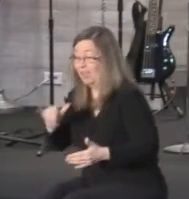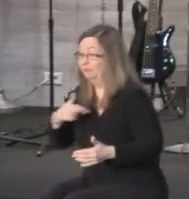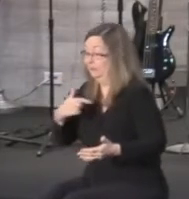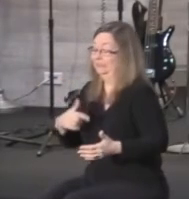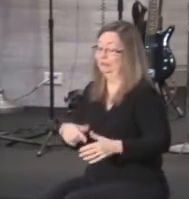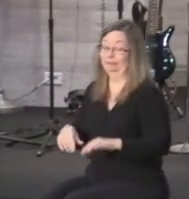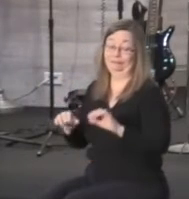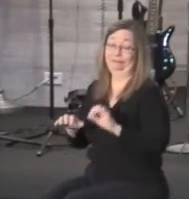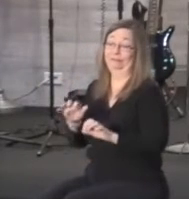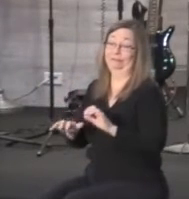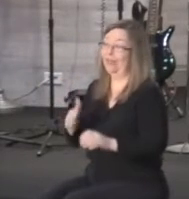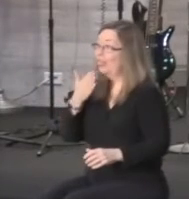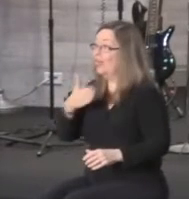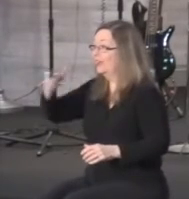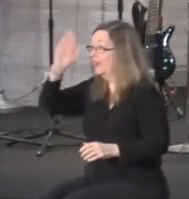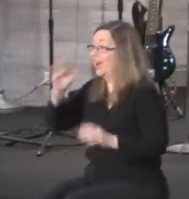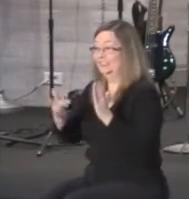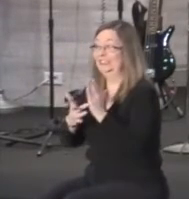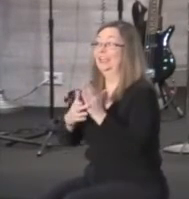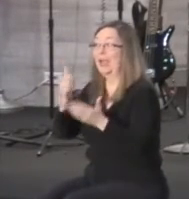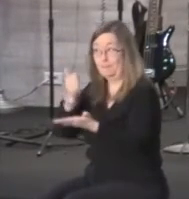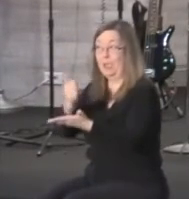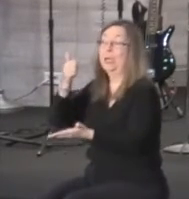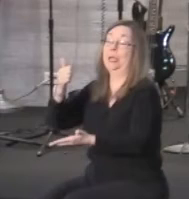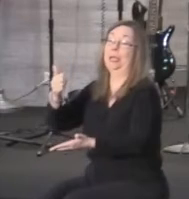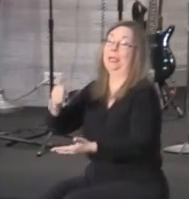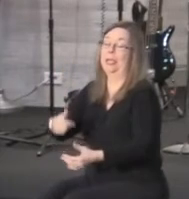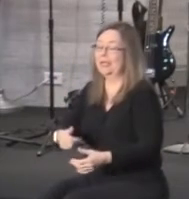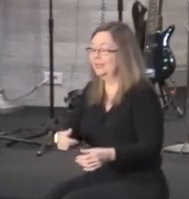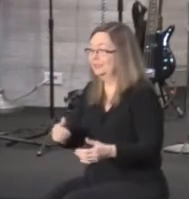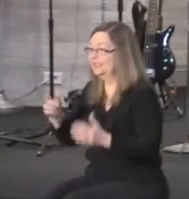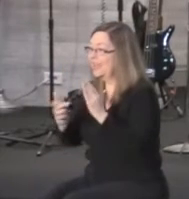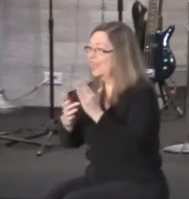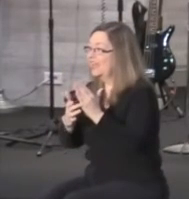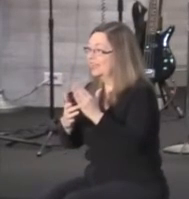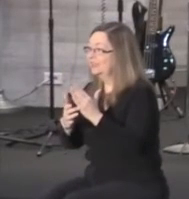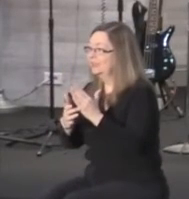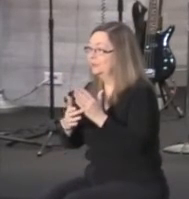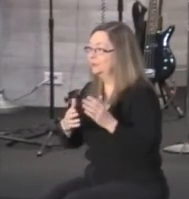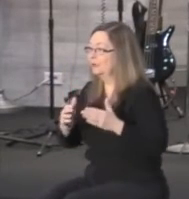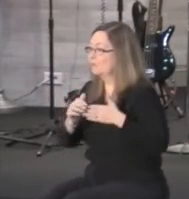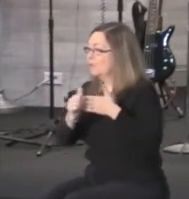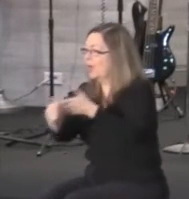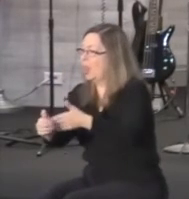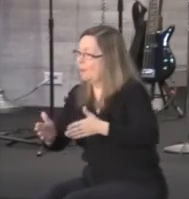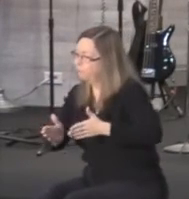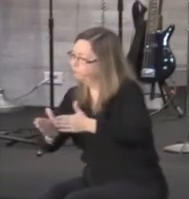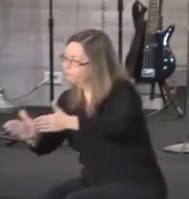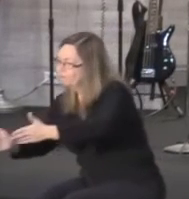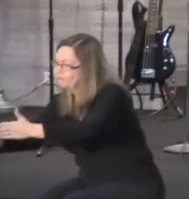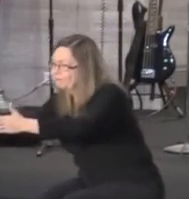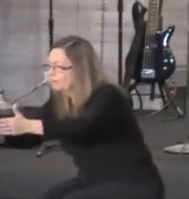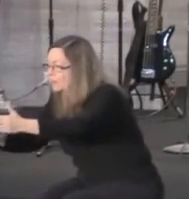typewriter. But thank God for technology, amen? Technology has taken us down a long path, and it